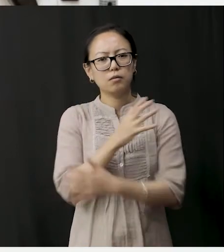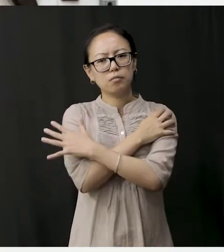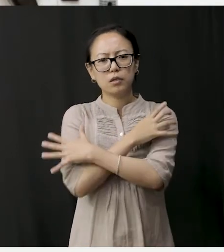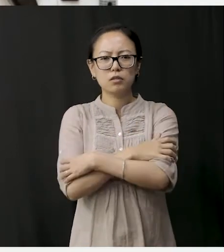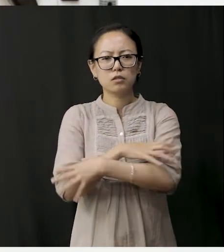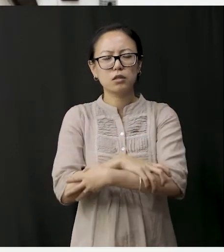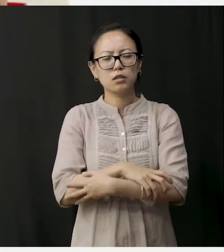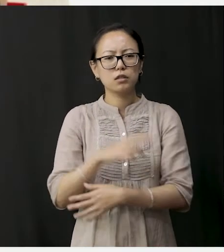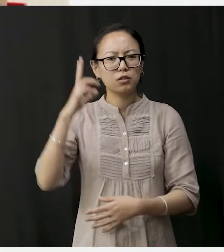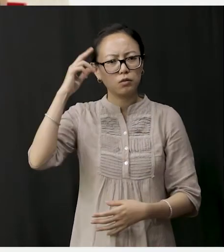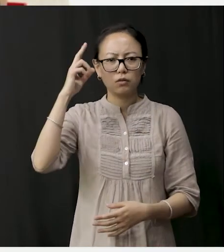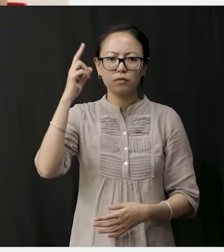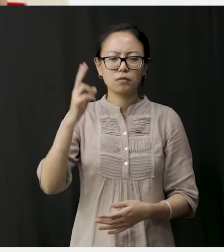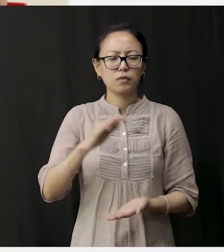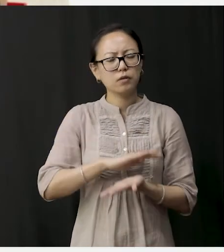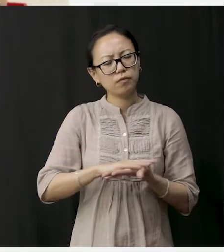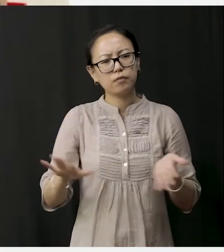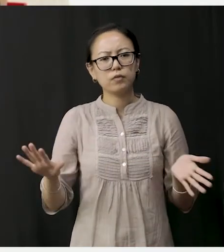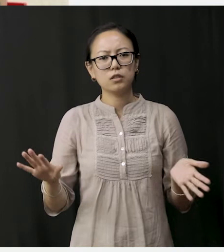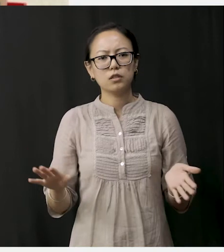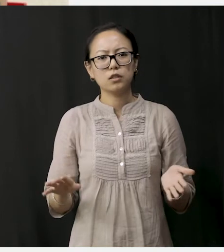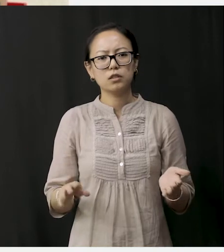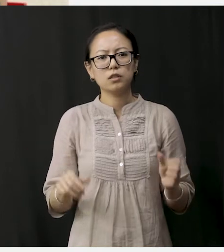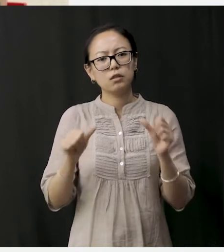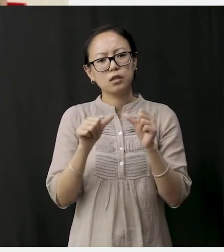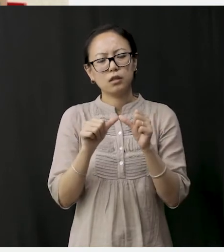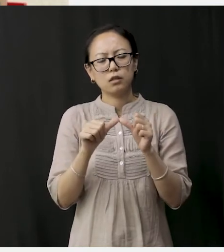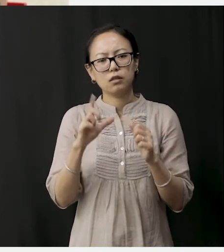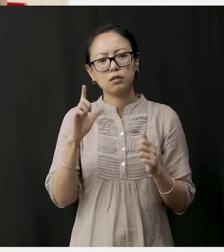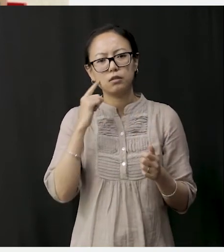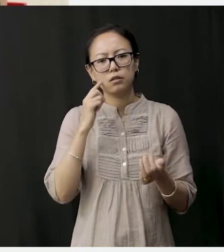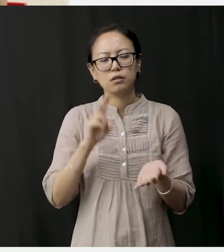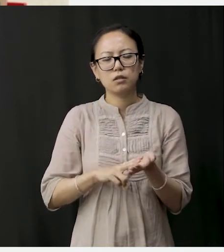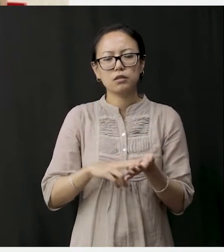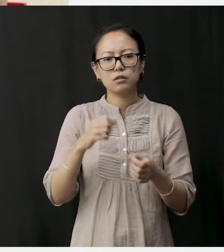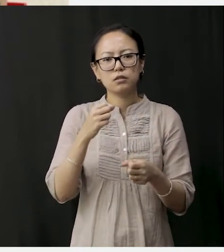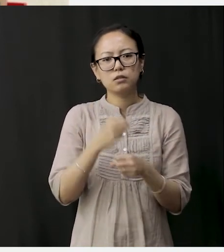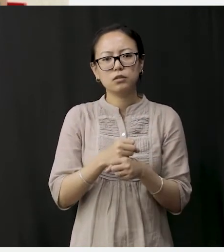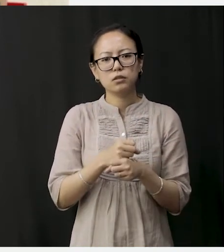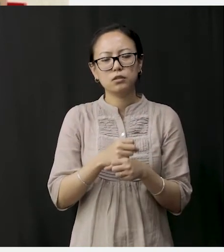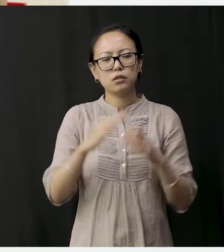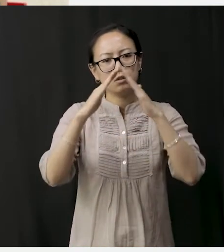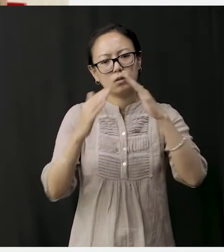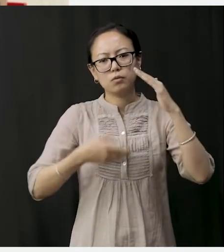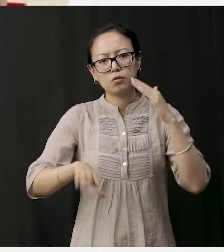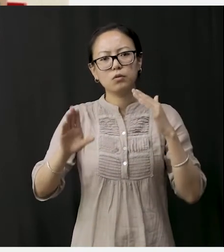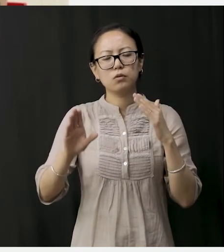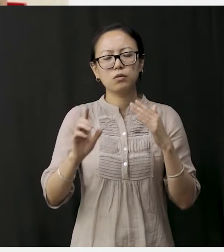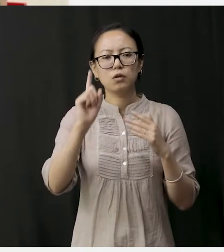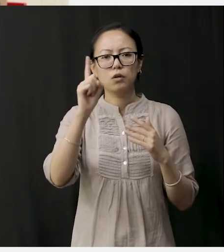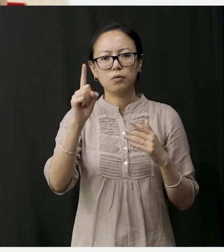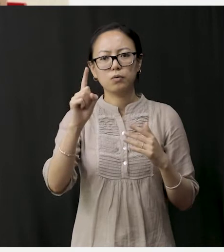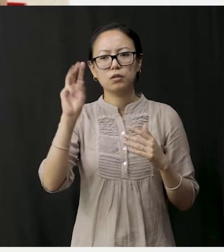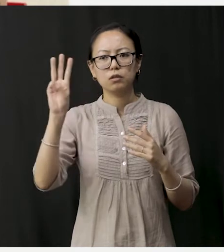massage, and now Aling reached home. So it was 1:30. Now in the morning, Aling only